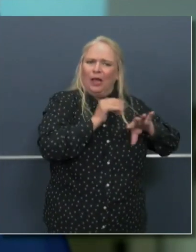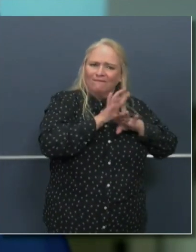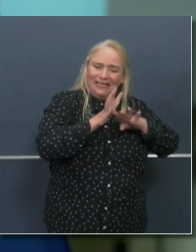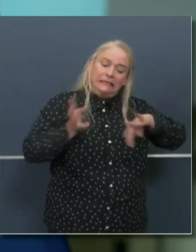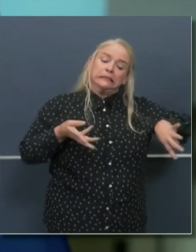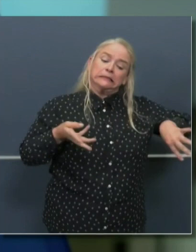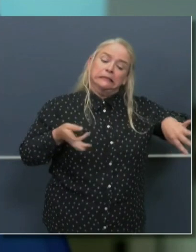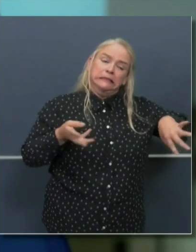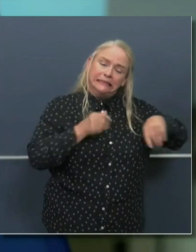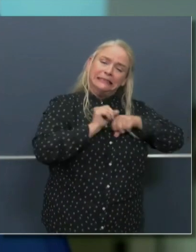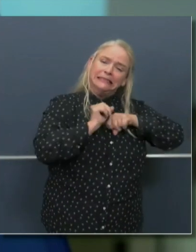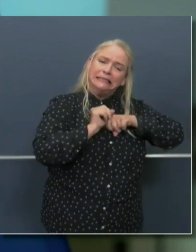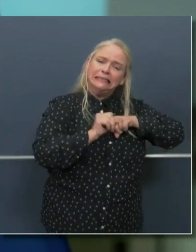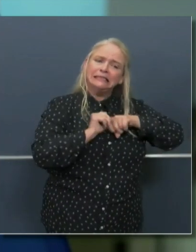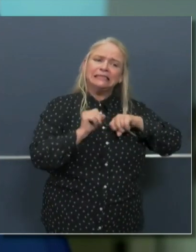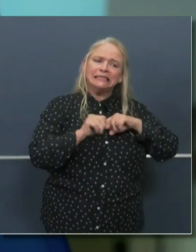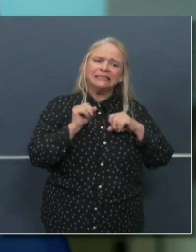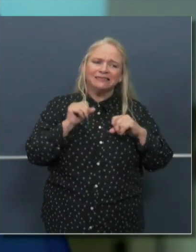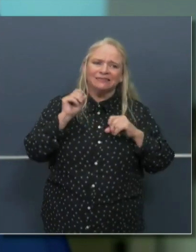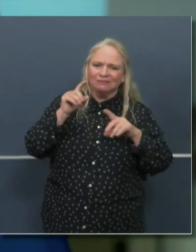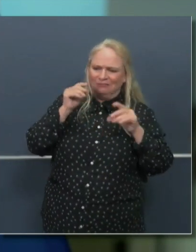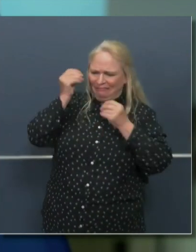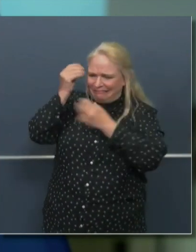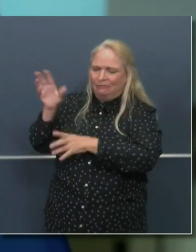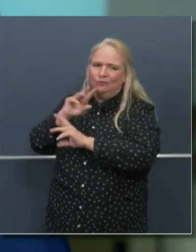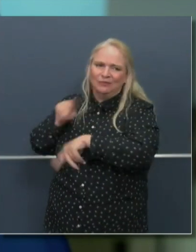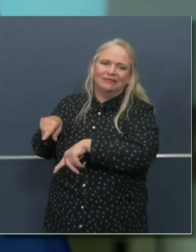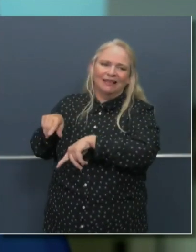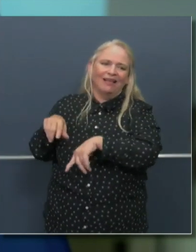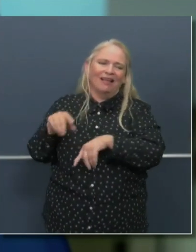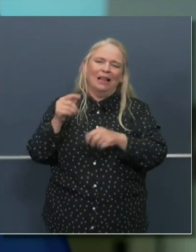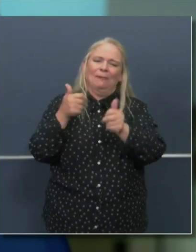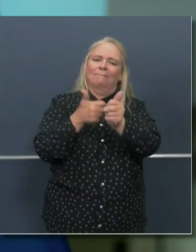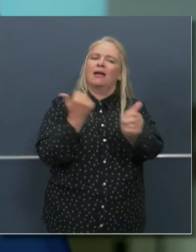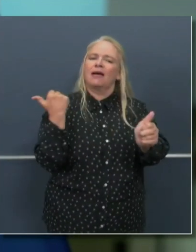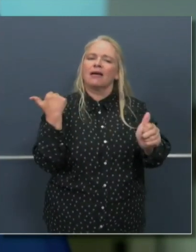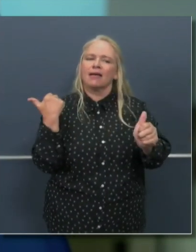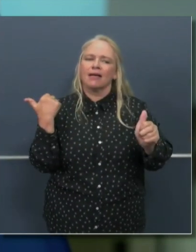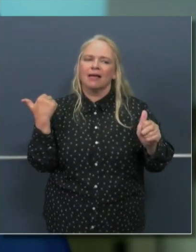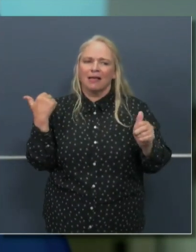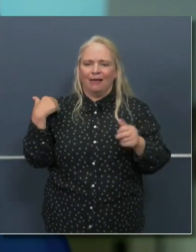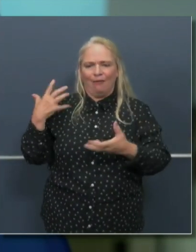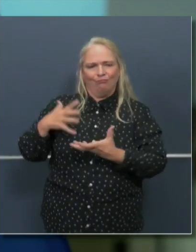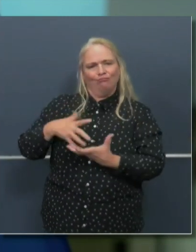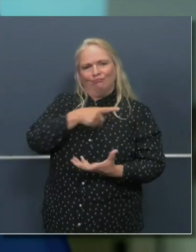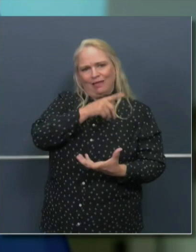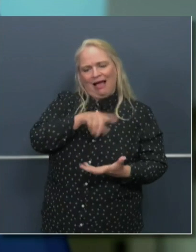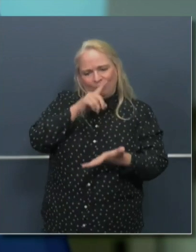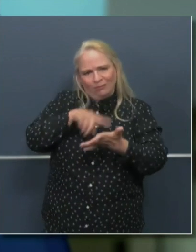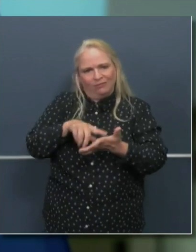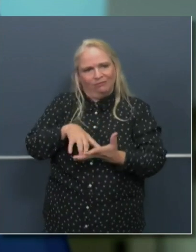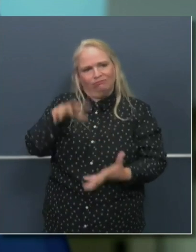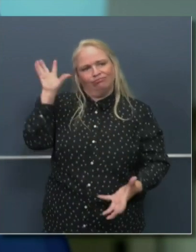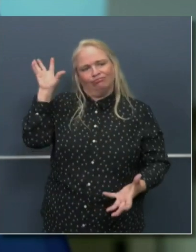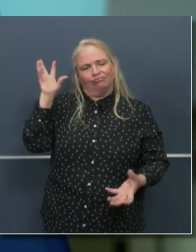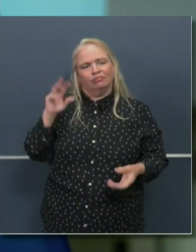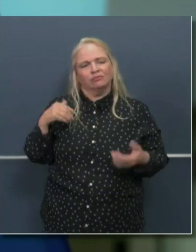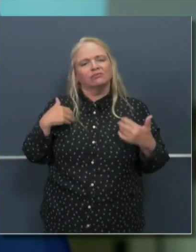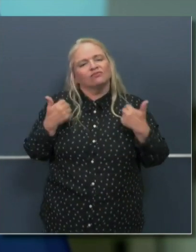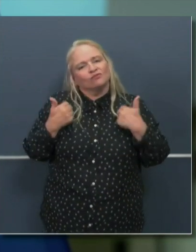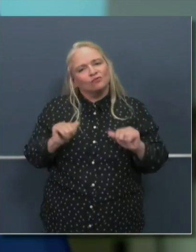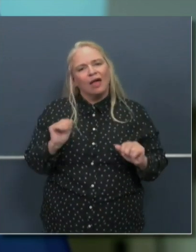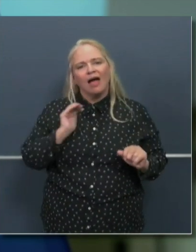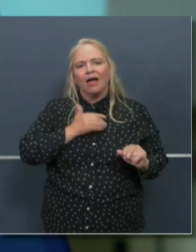to get too far ahead of our announcement, but let me give you a little more of a preview of it. We're working to match some of our